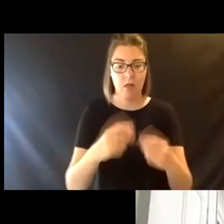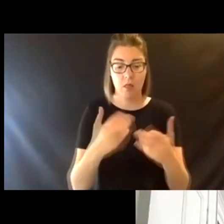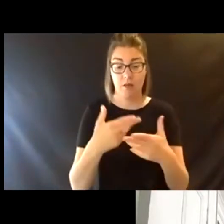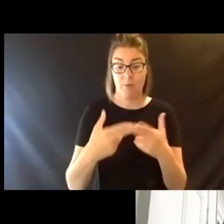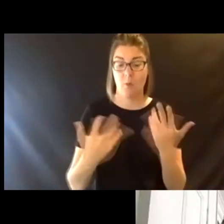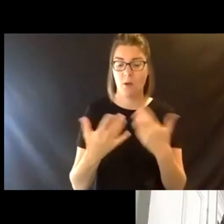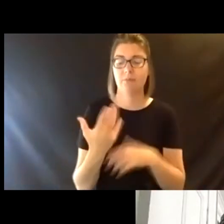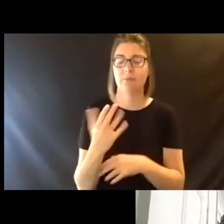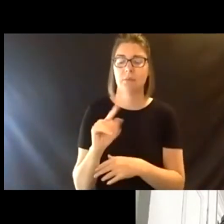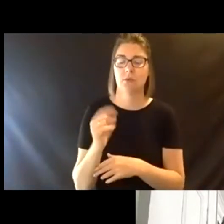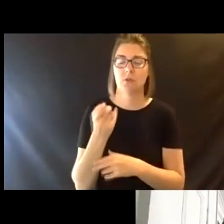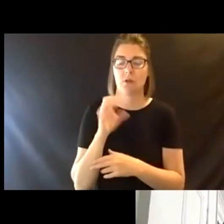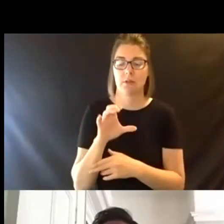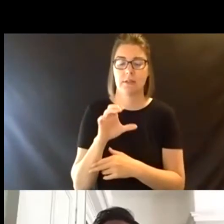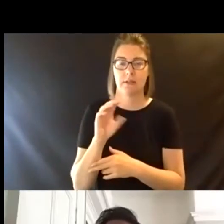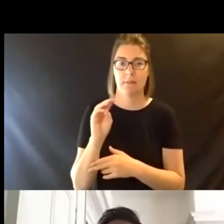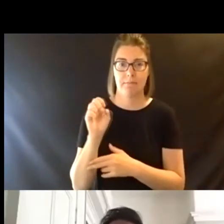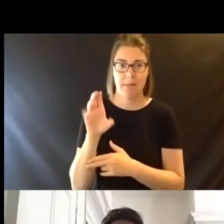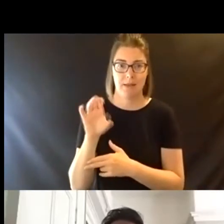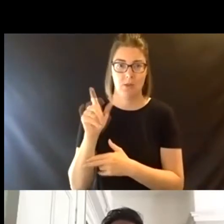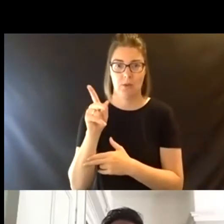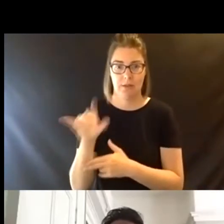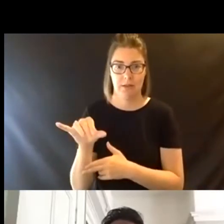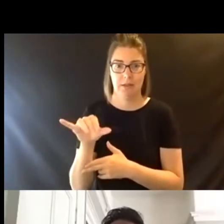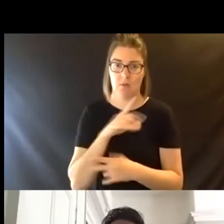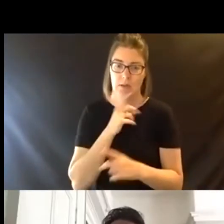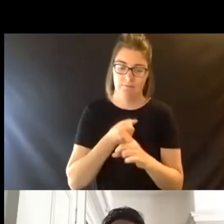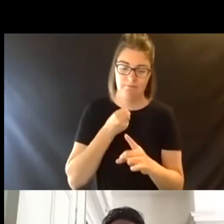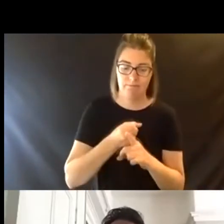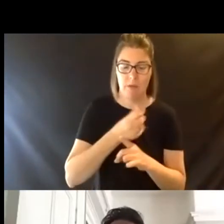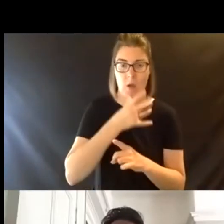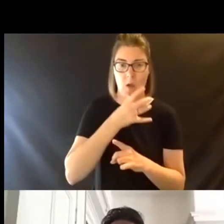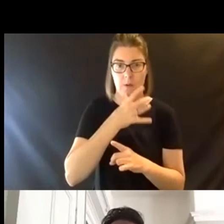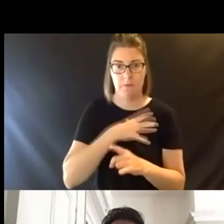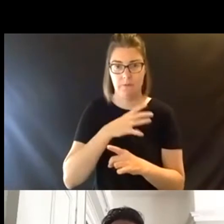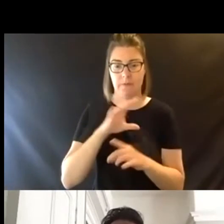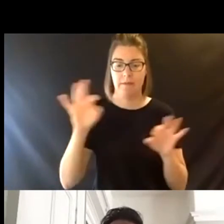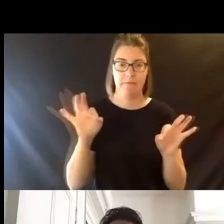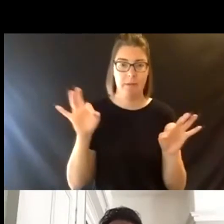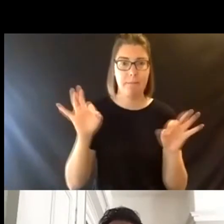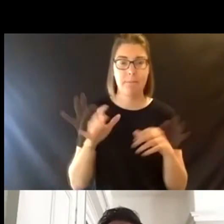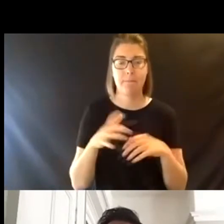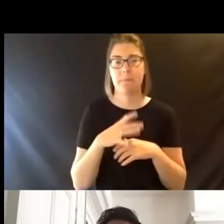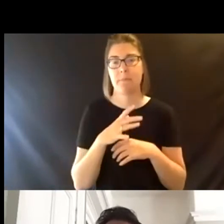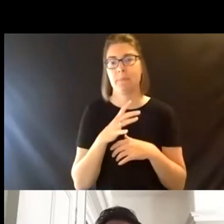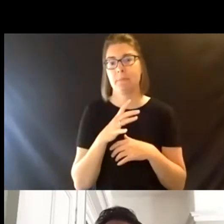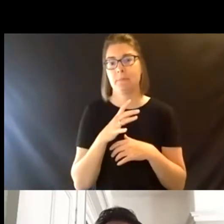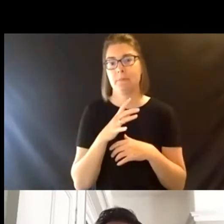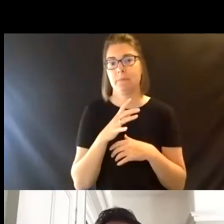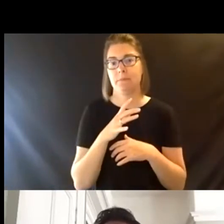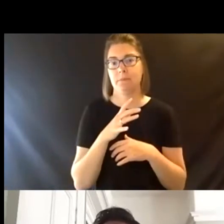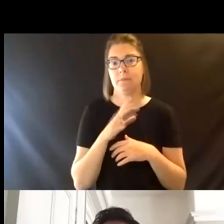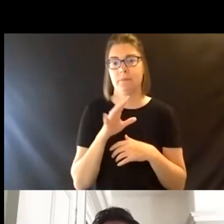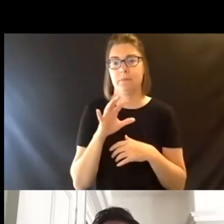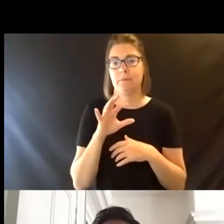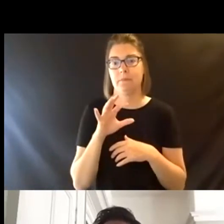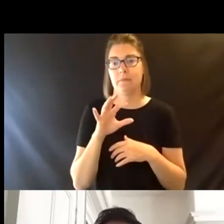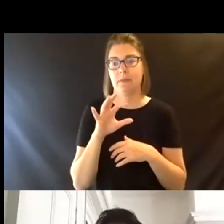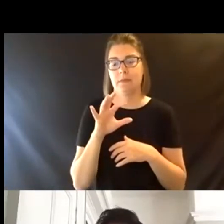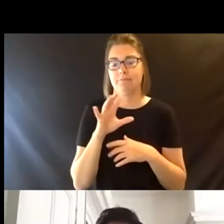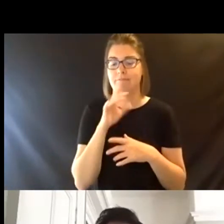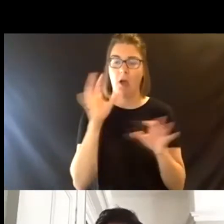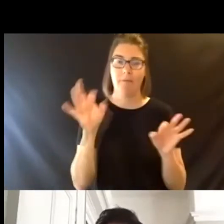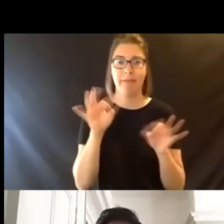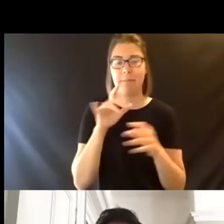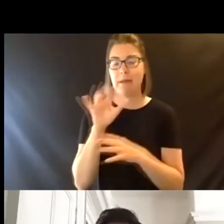masculinity and an attack on femininity. Misogyny not being, you know, an attack on women, but being an attack on femininity as